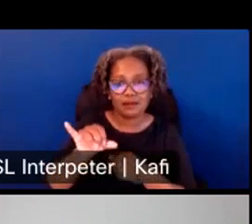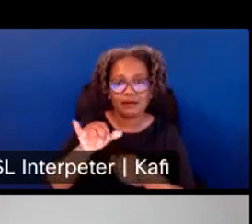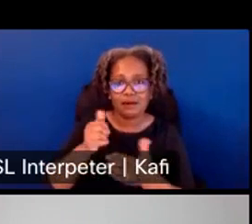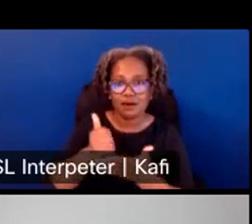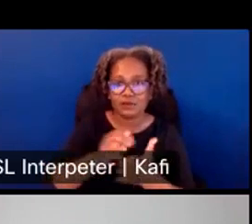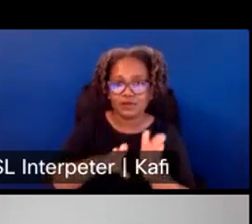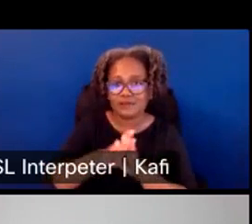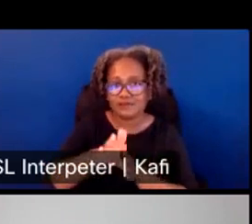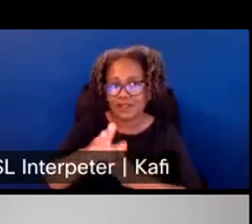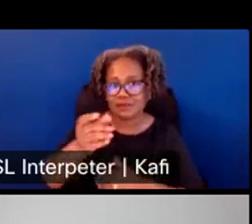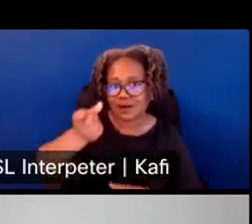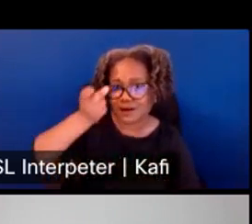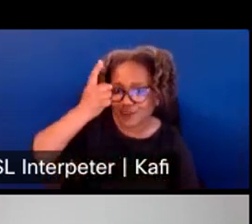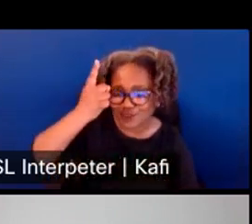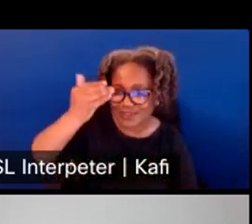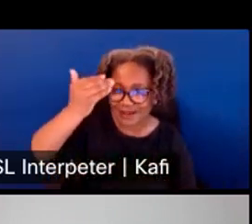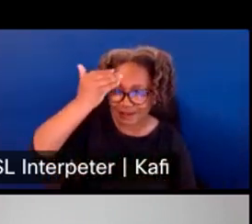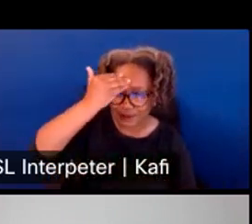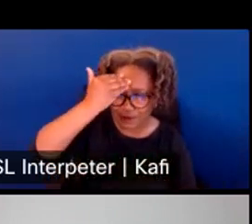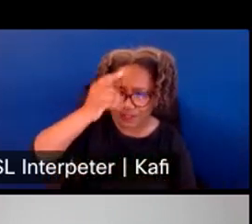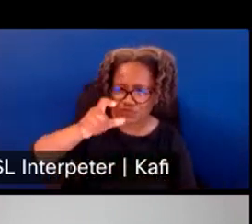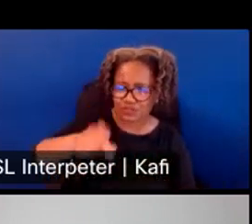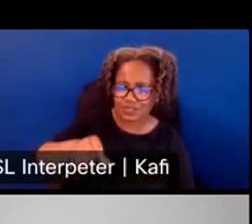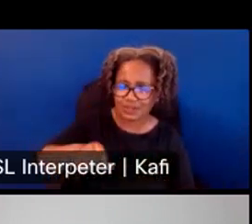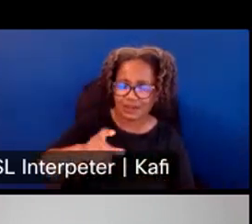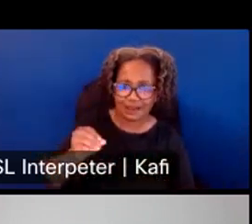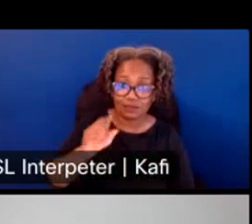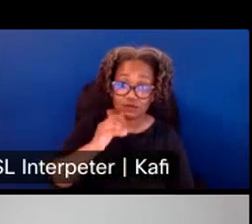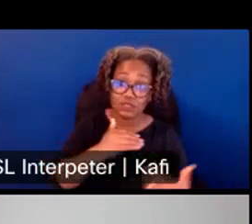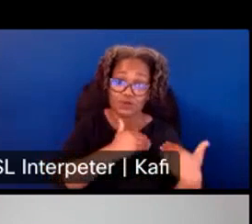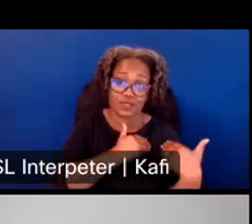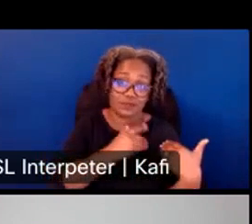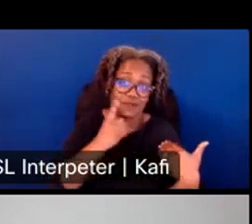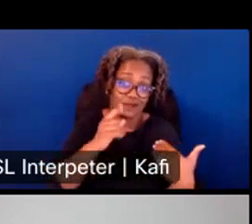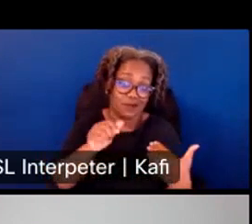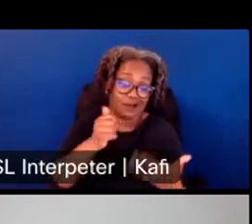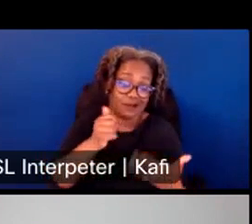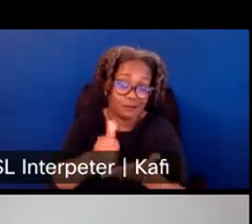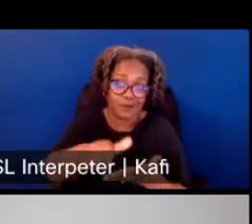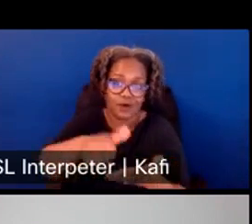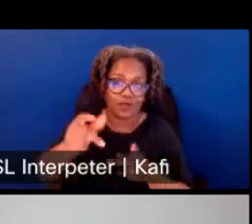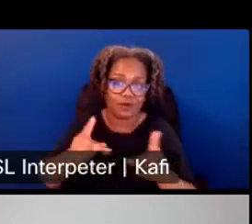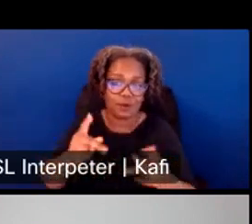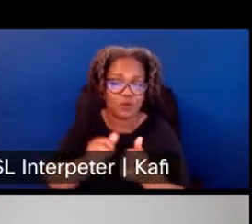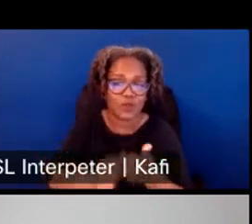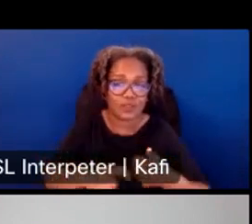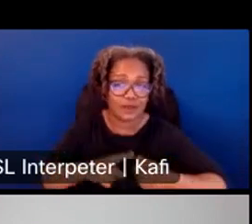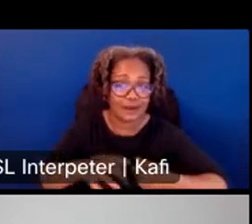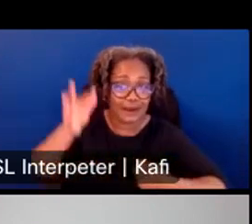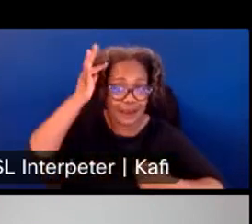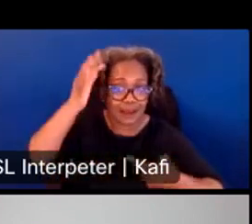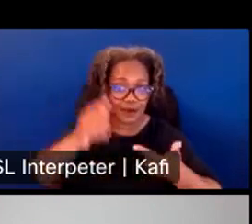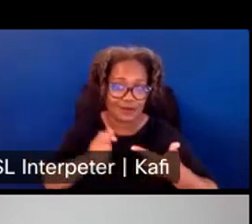required and the tremendous responsibility necessary for helping individuals with their hair, skin, and nail care